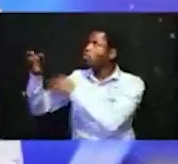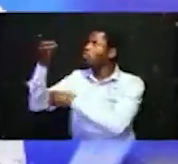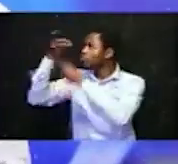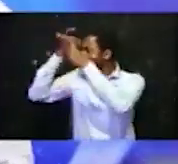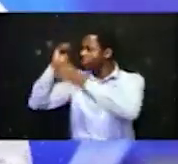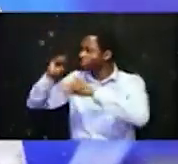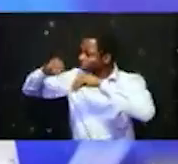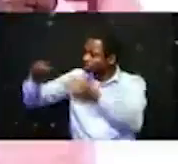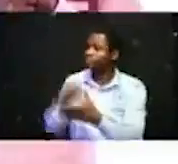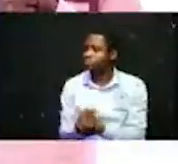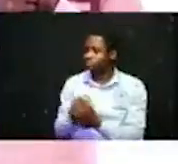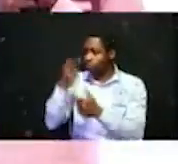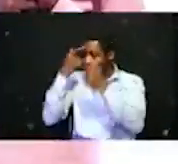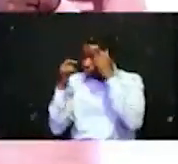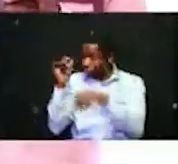worked for it.